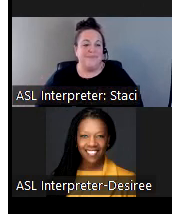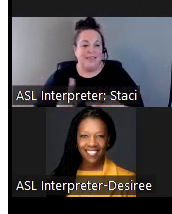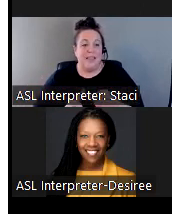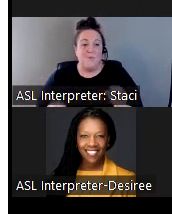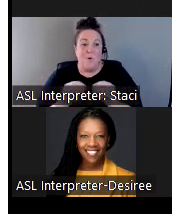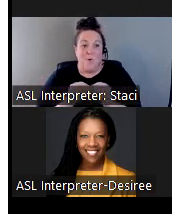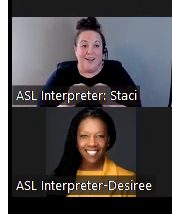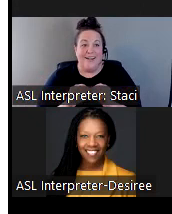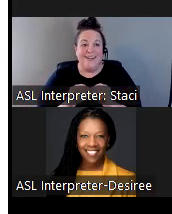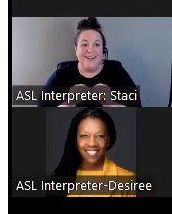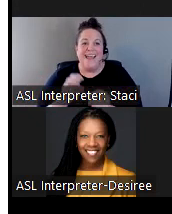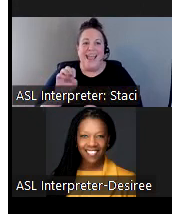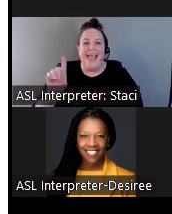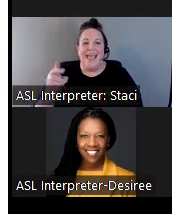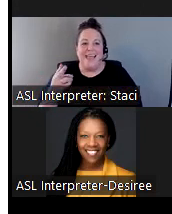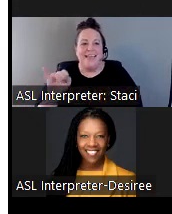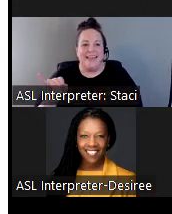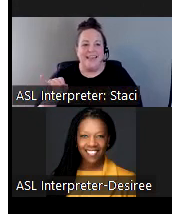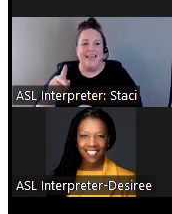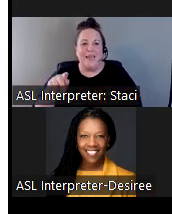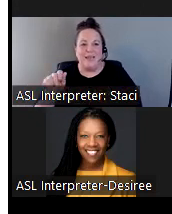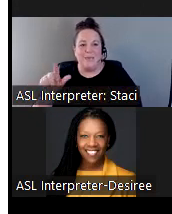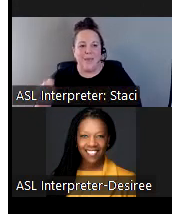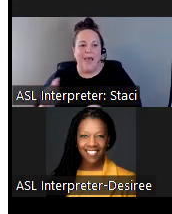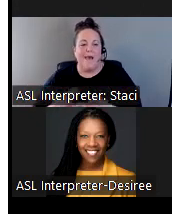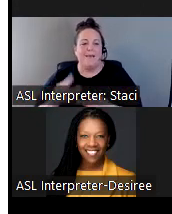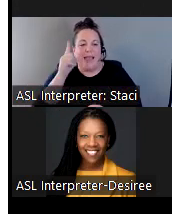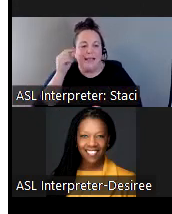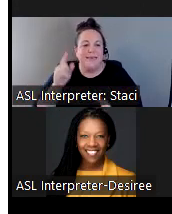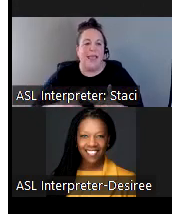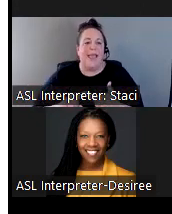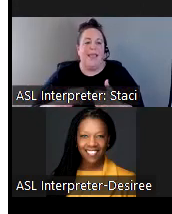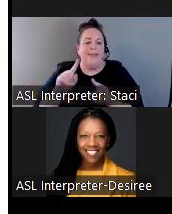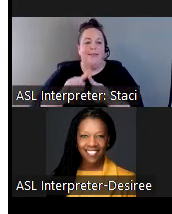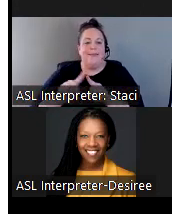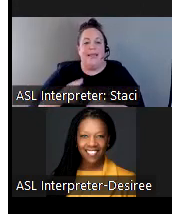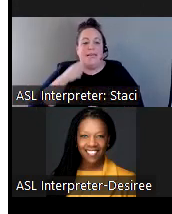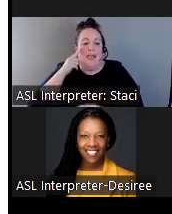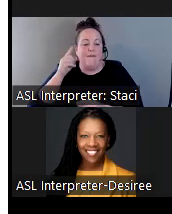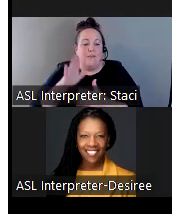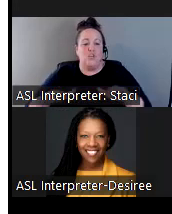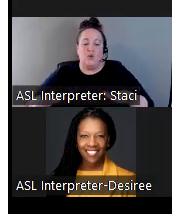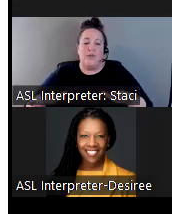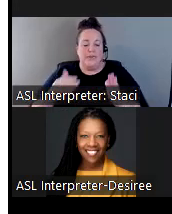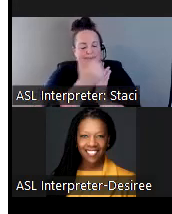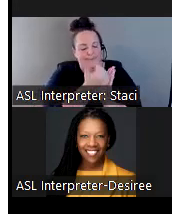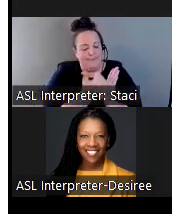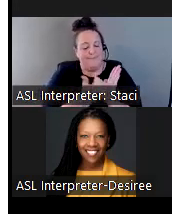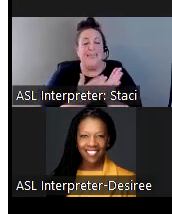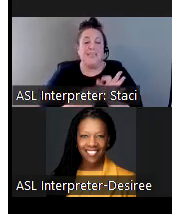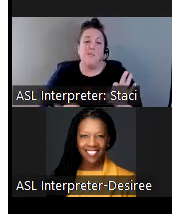More. Eddie Powell's, Gallaudet, Alexander Graham Bell, Deaf Children. I think it's important to have this